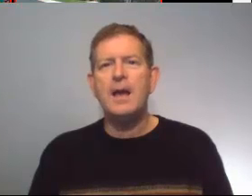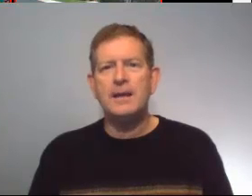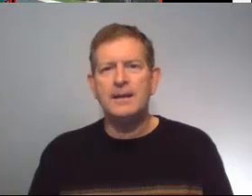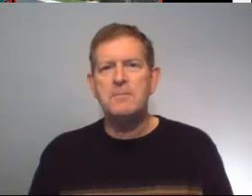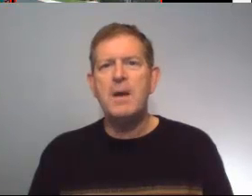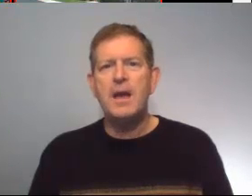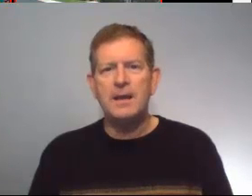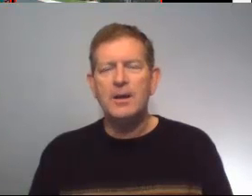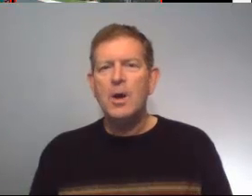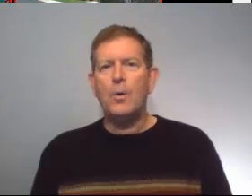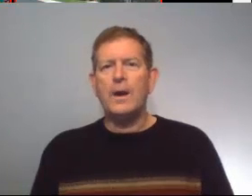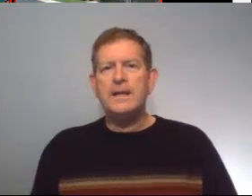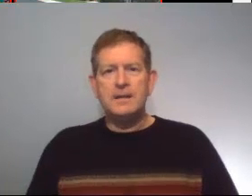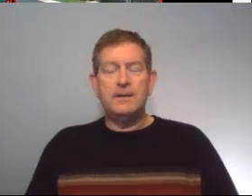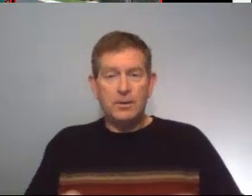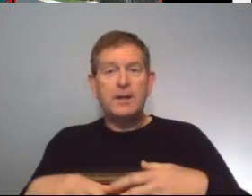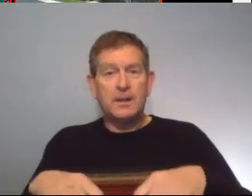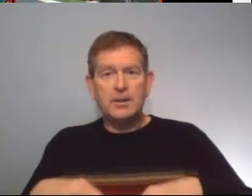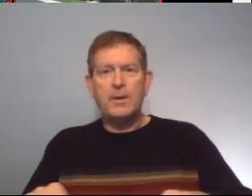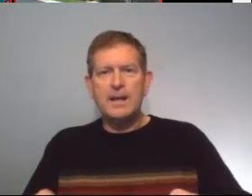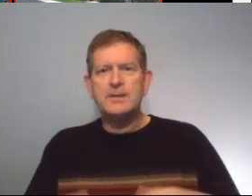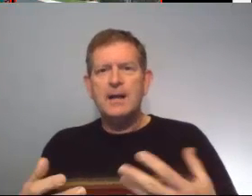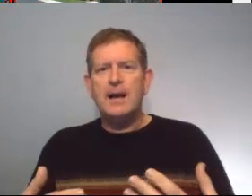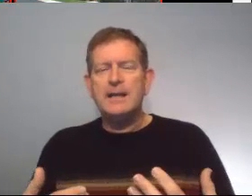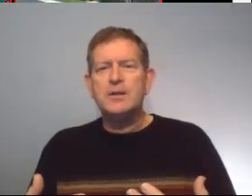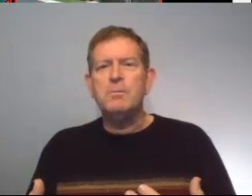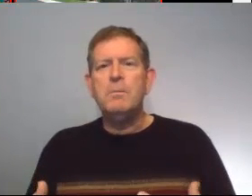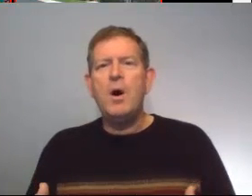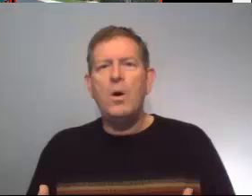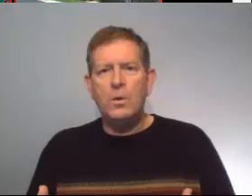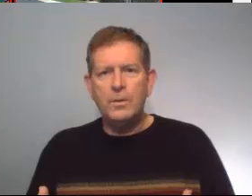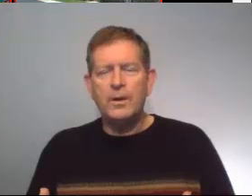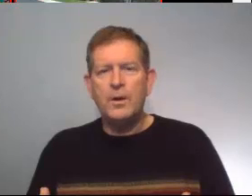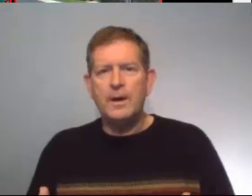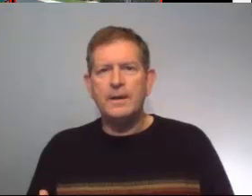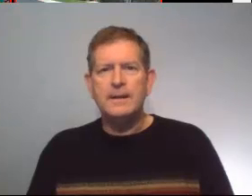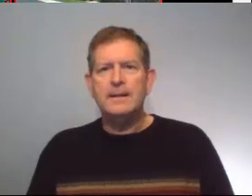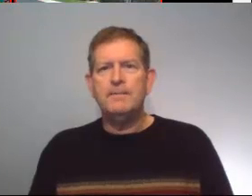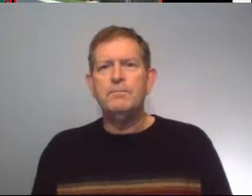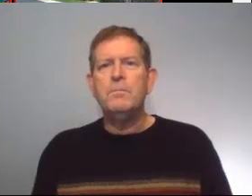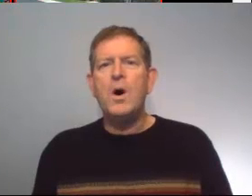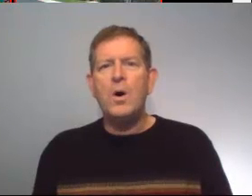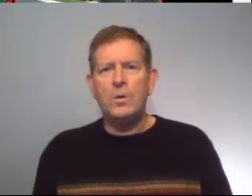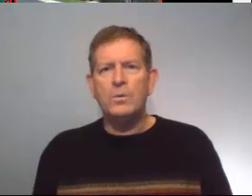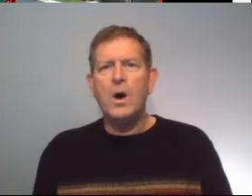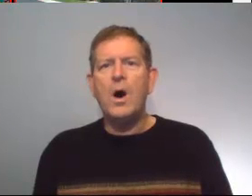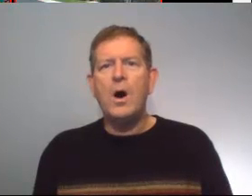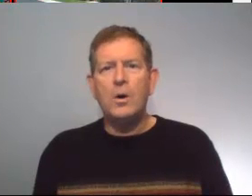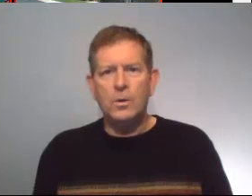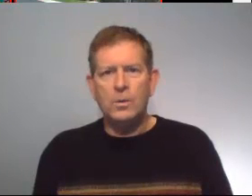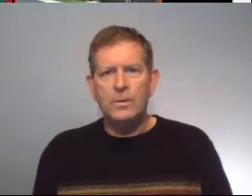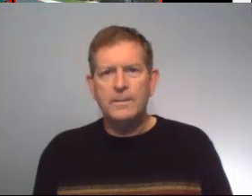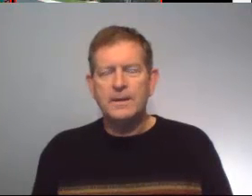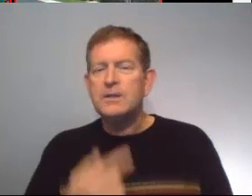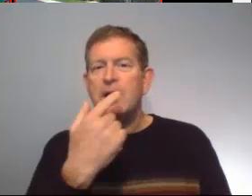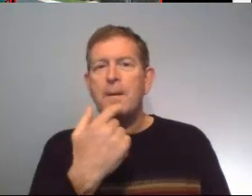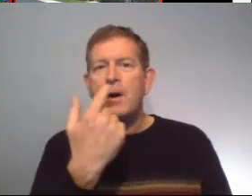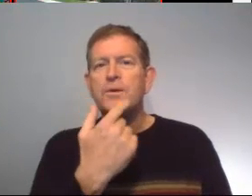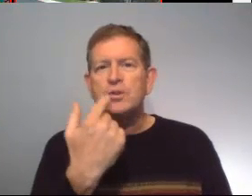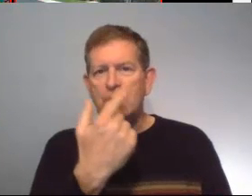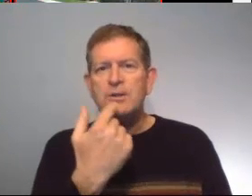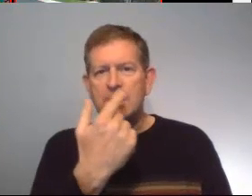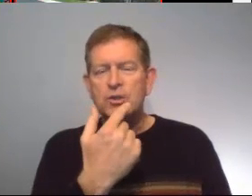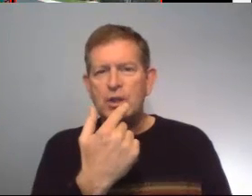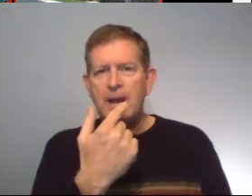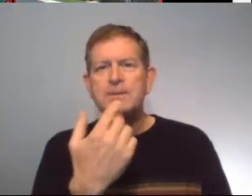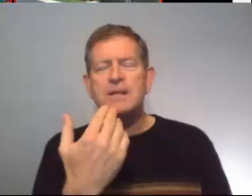May, May. Or I need to cut the grass. I need to mow the lawn. Mow, oh. Like you see how my